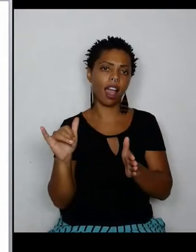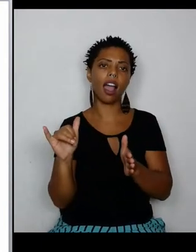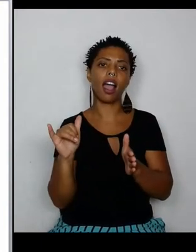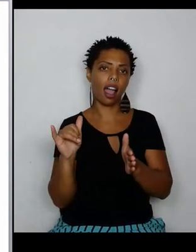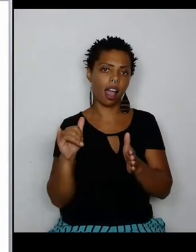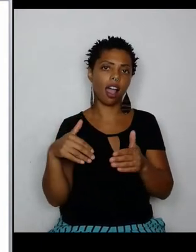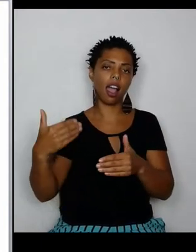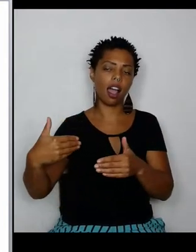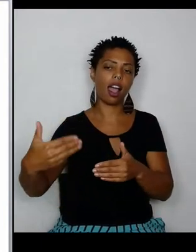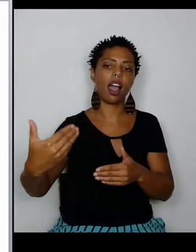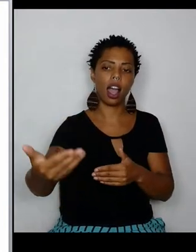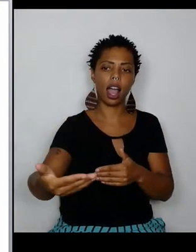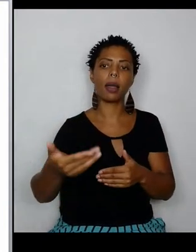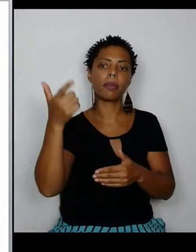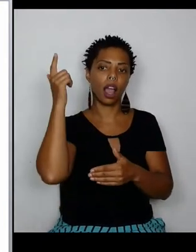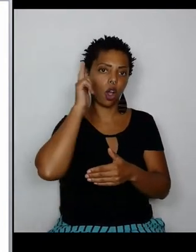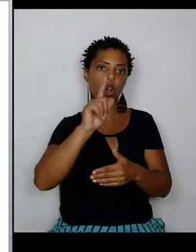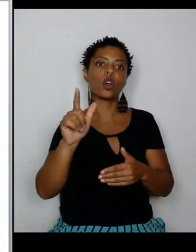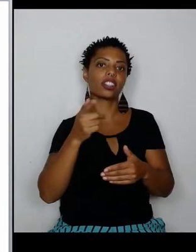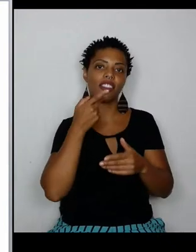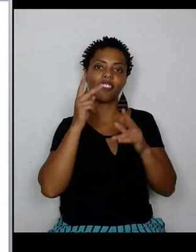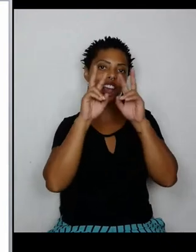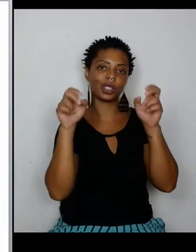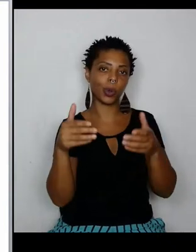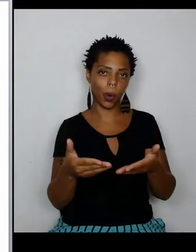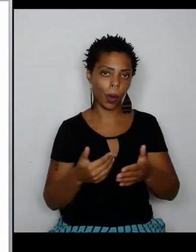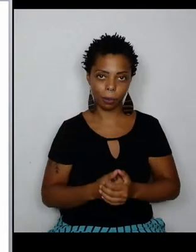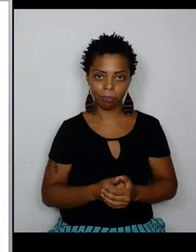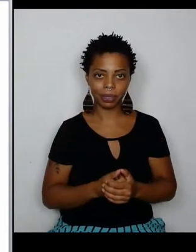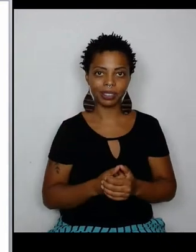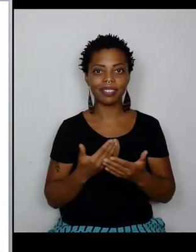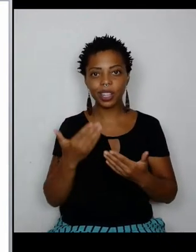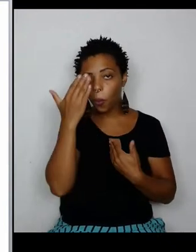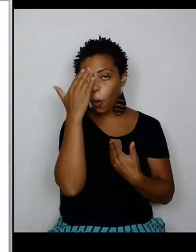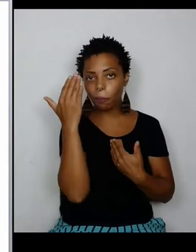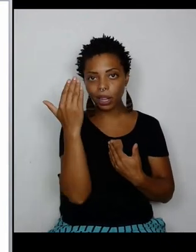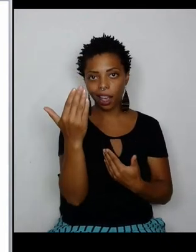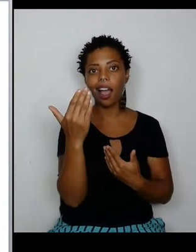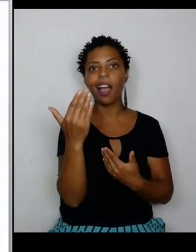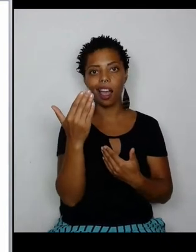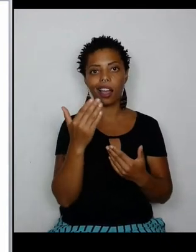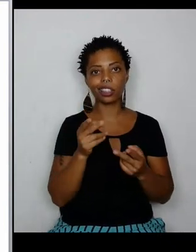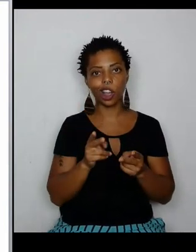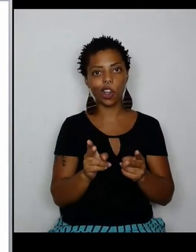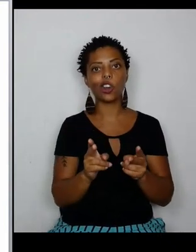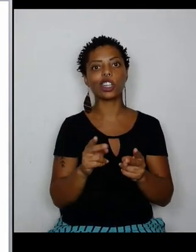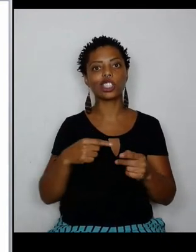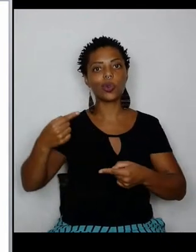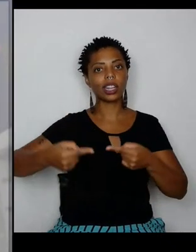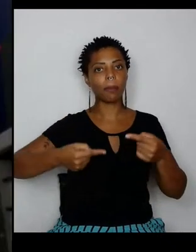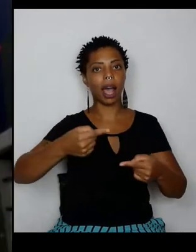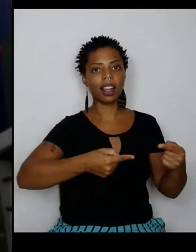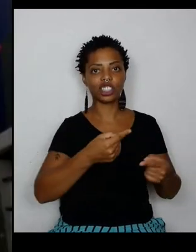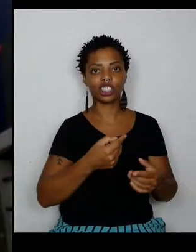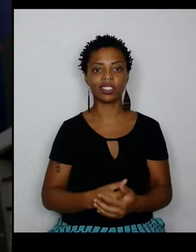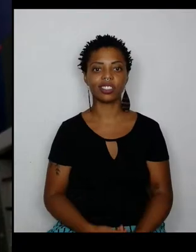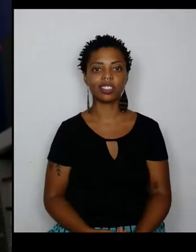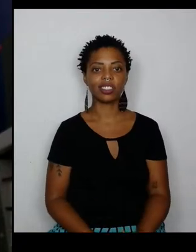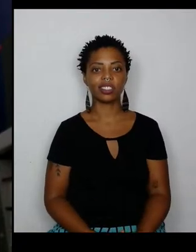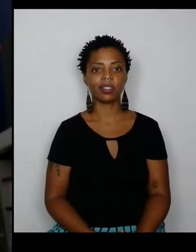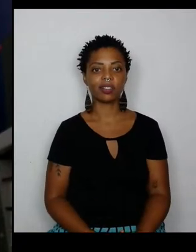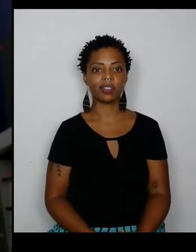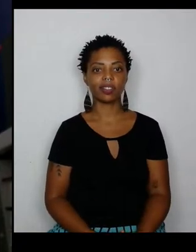but we still expect to see much research done under this topic and discussion thank you very